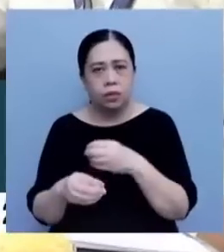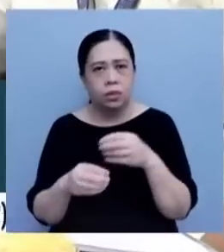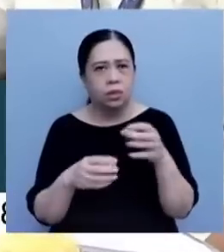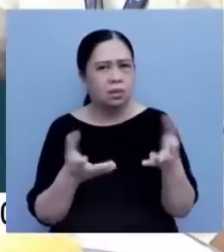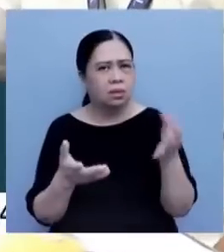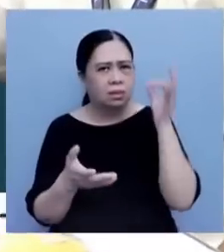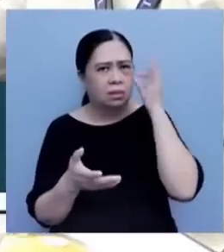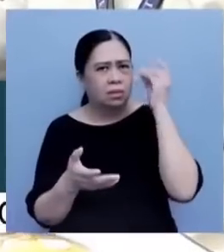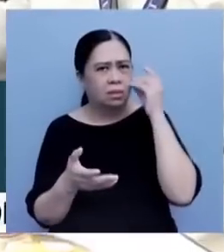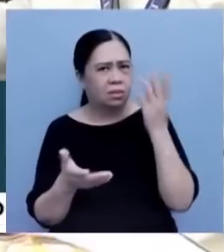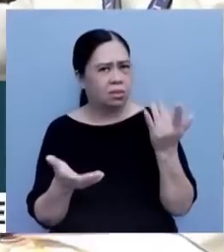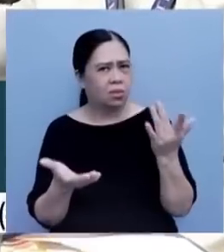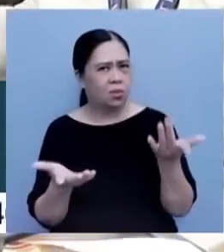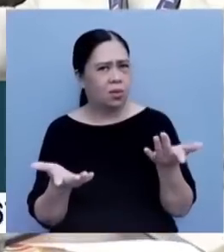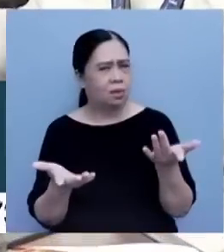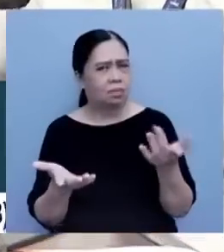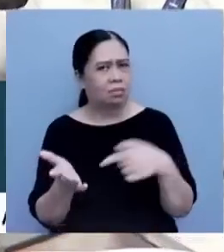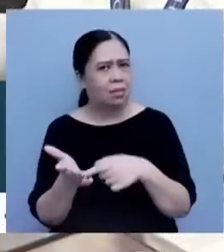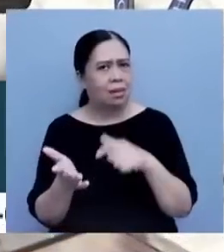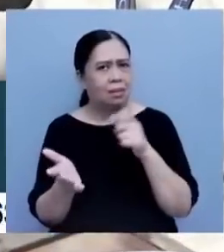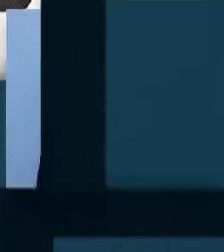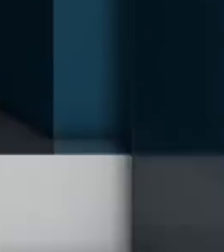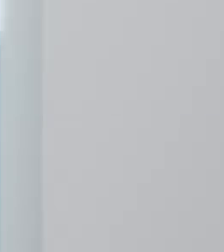move is unconstitutional.